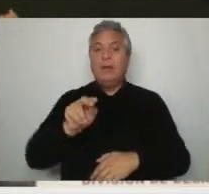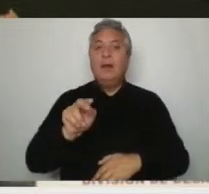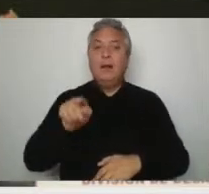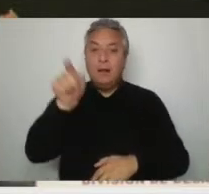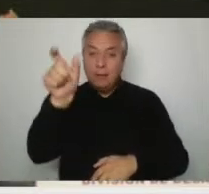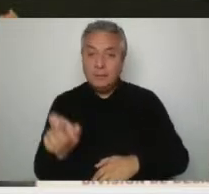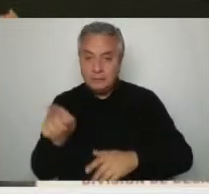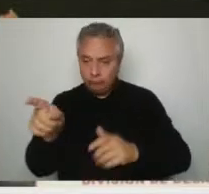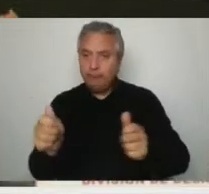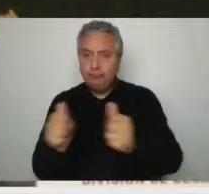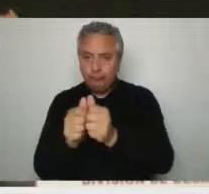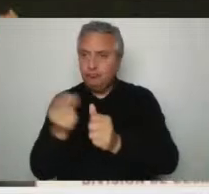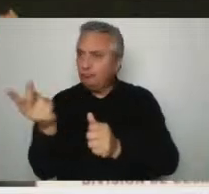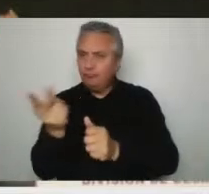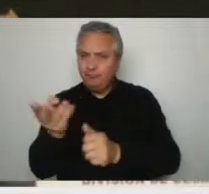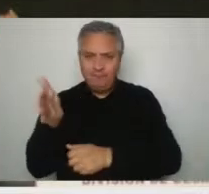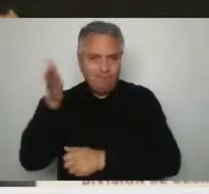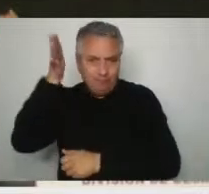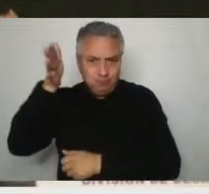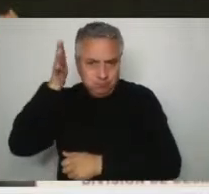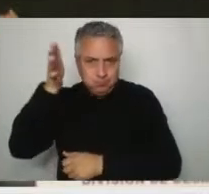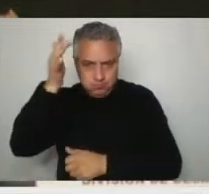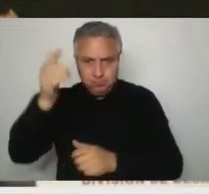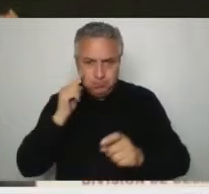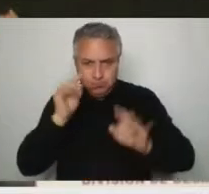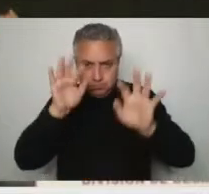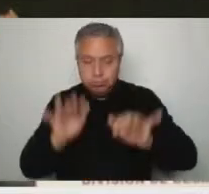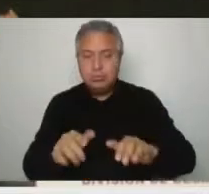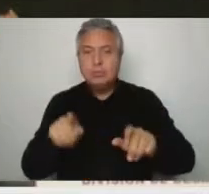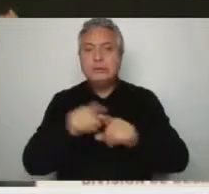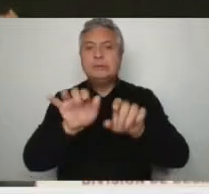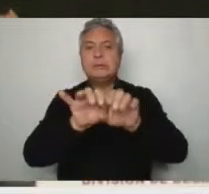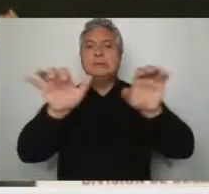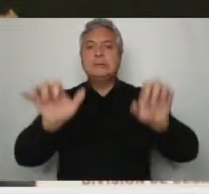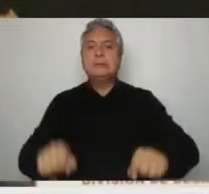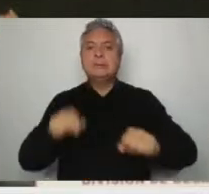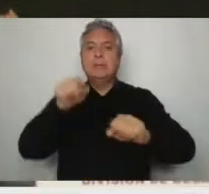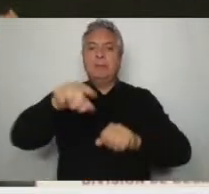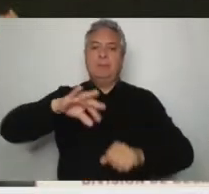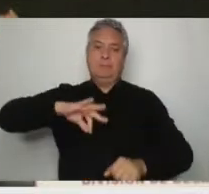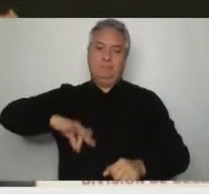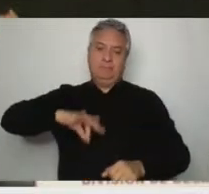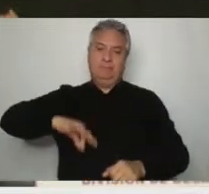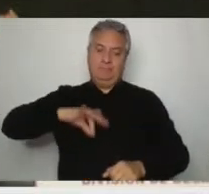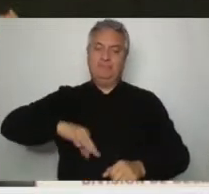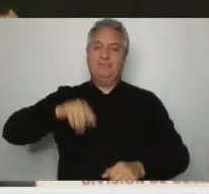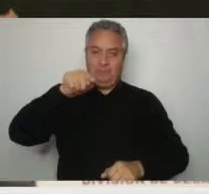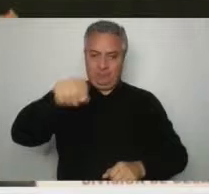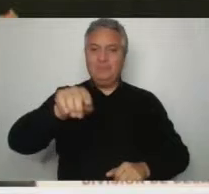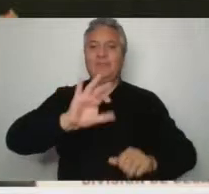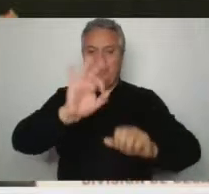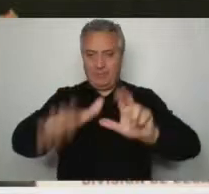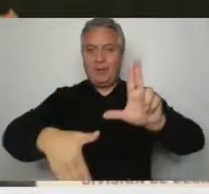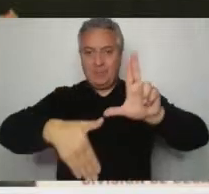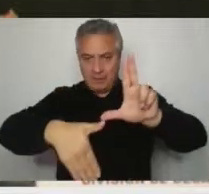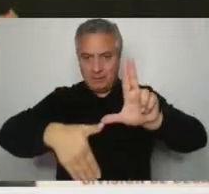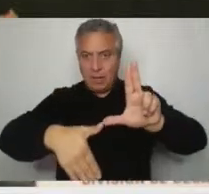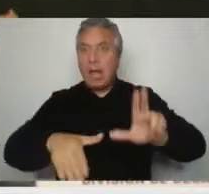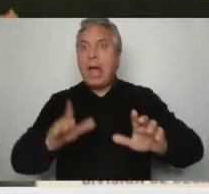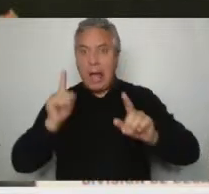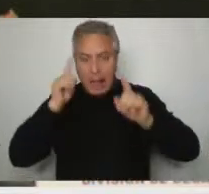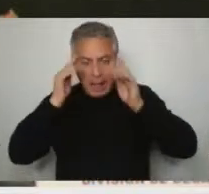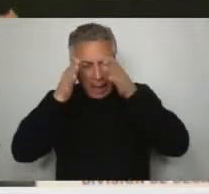presentation on progress relative to the sustainability of systems in Latin America, focusing